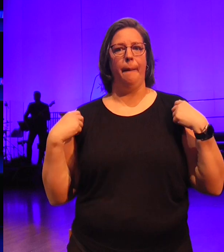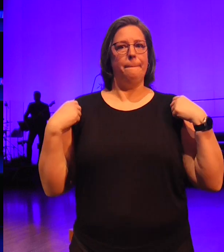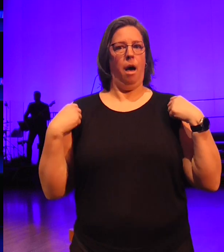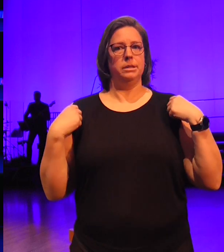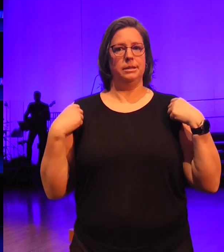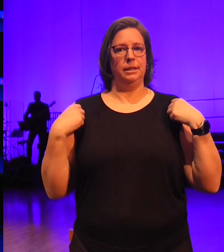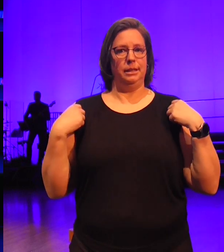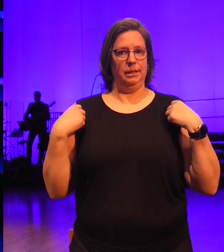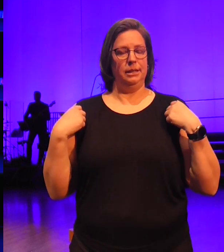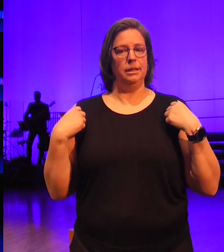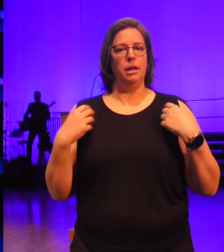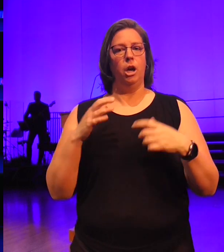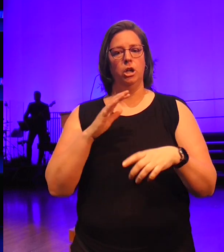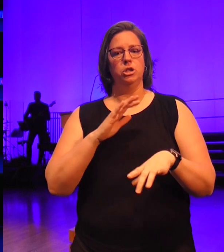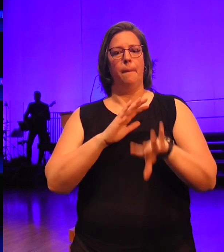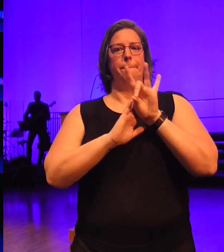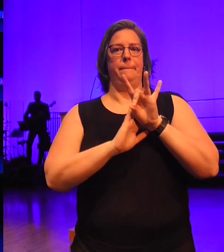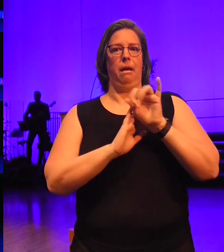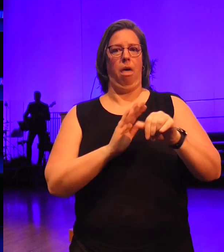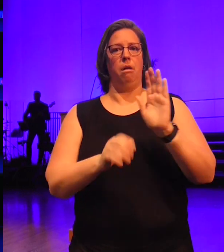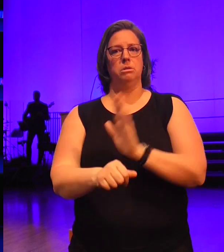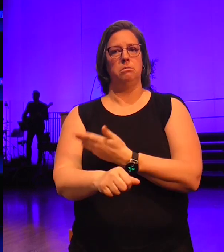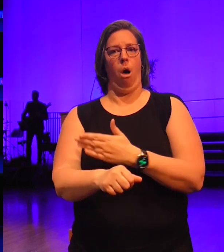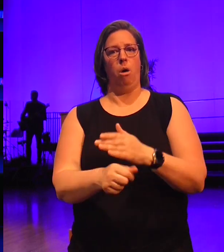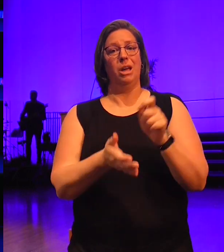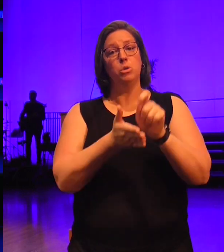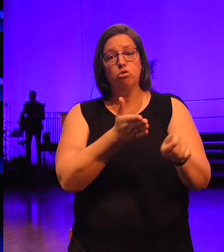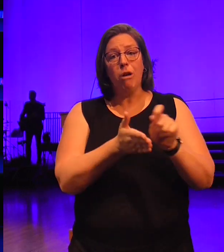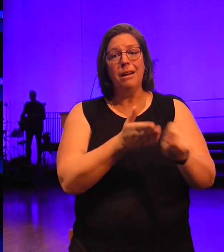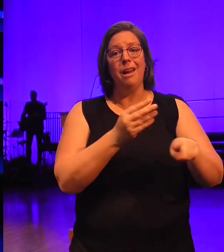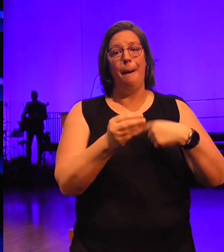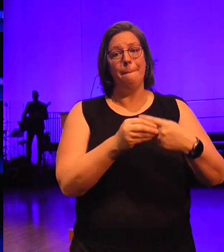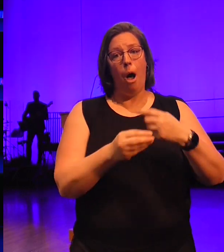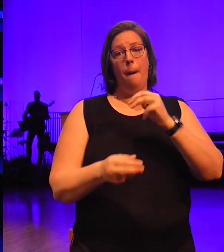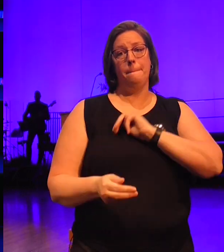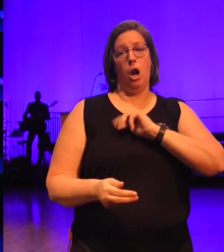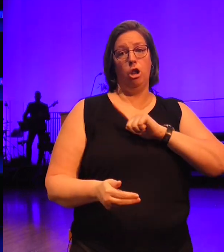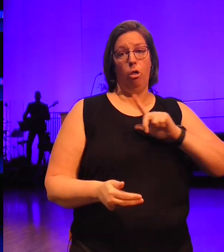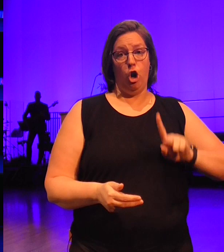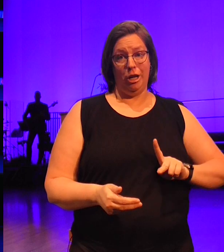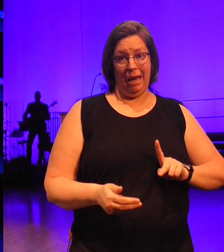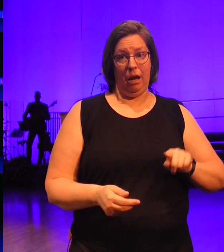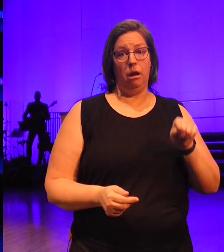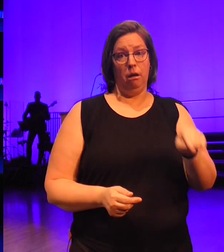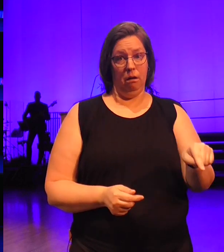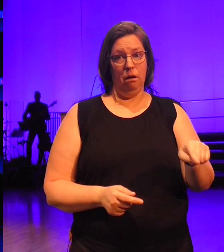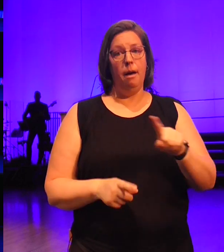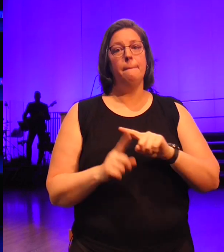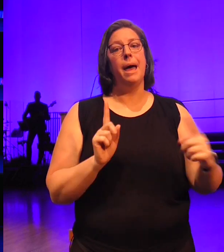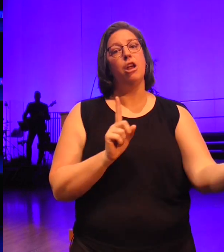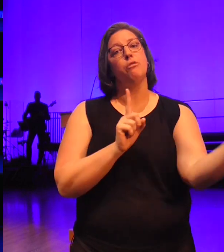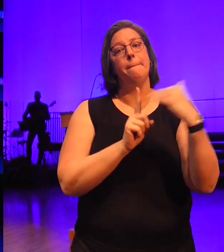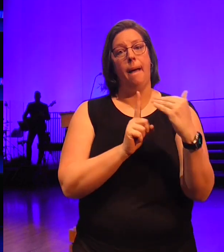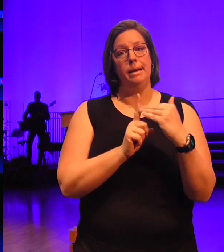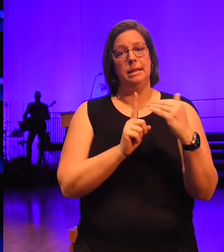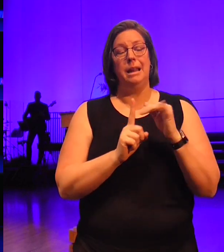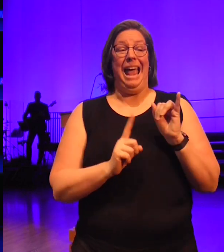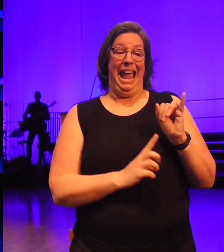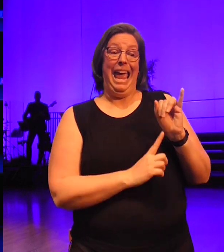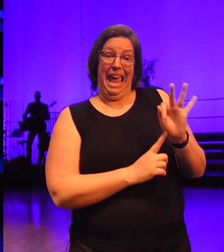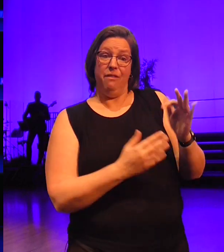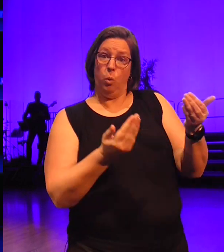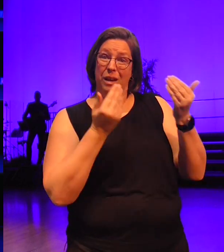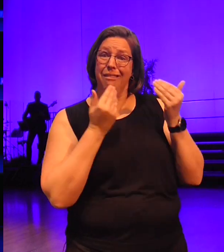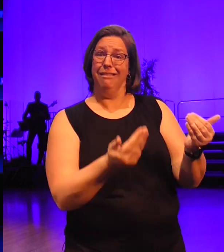written about King, even in a moment of great pessimism in our society, to remind us that if we can dream, if we can